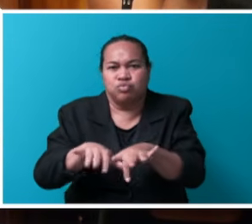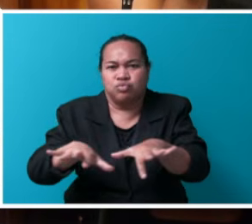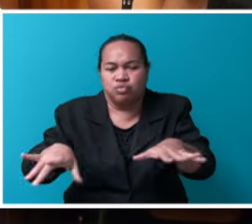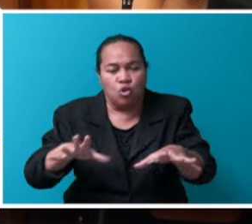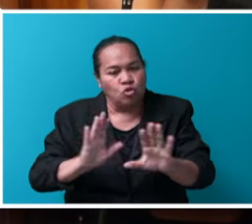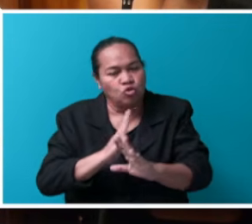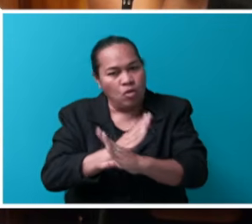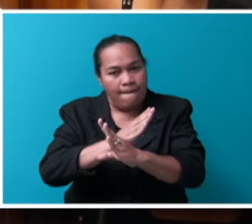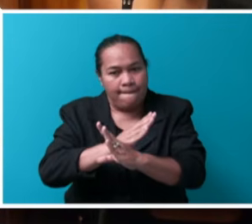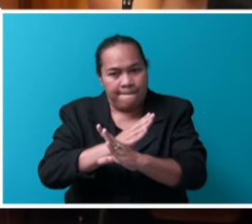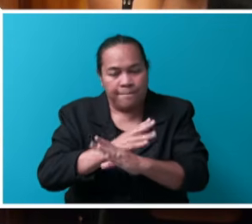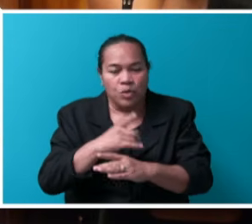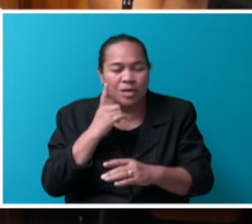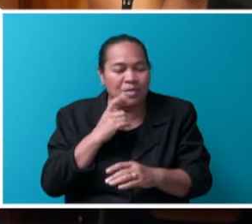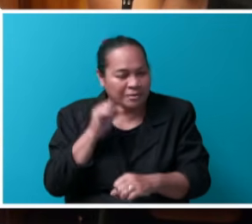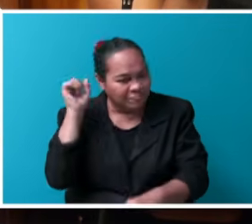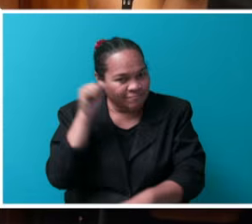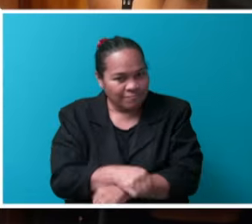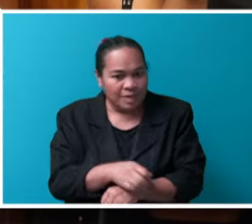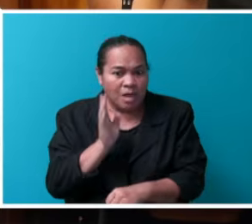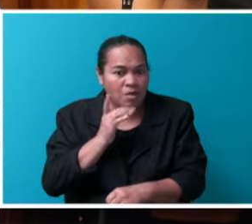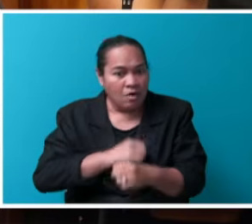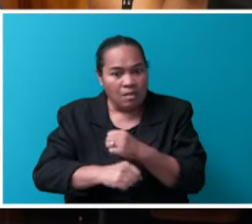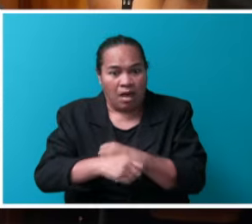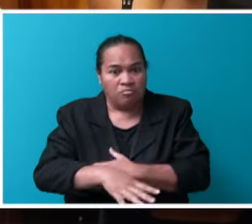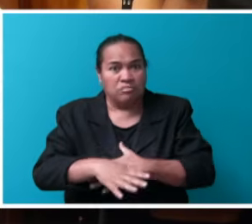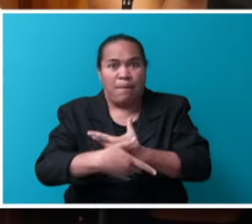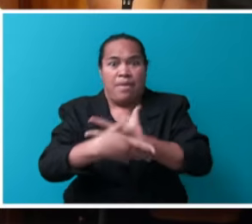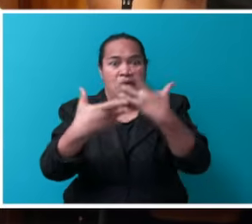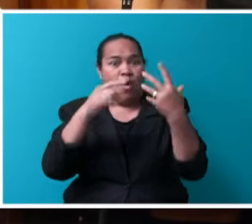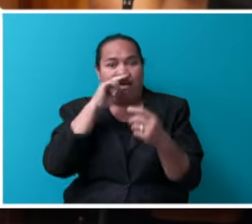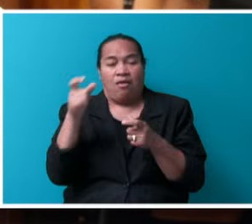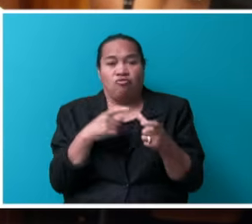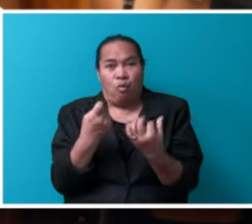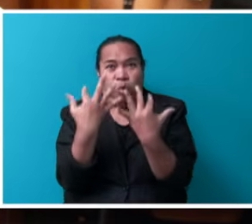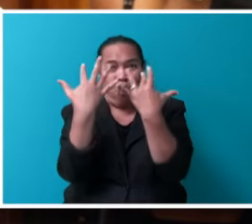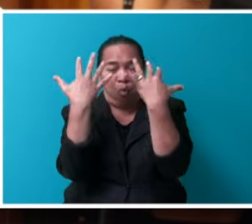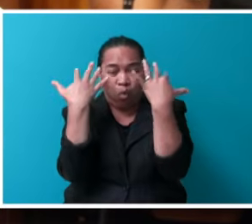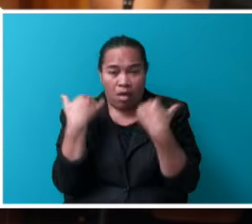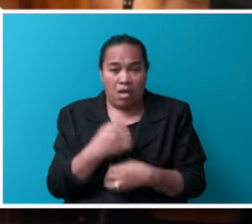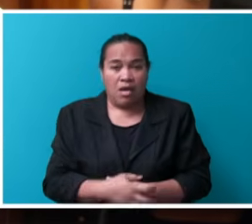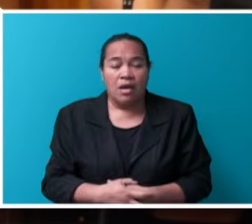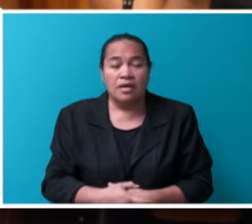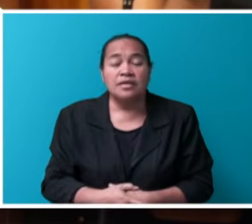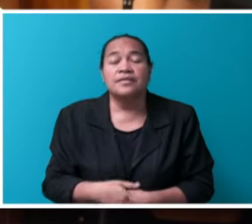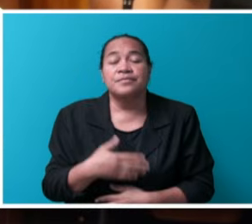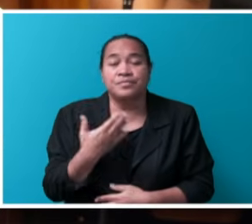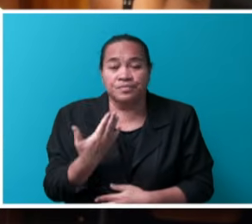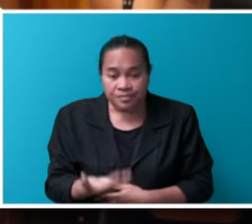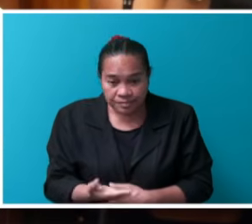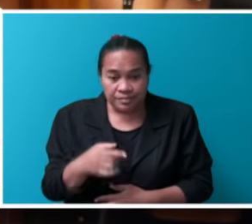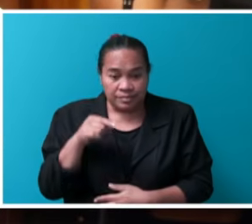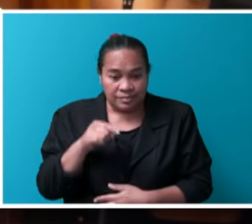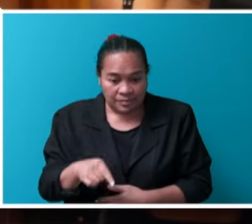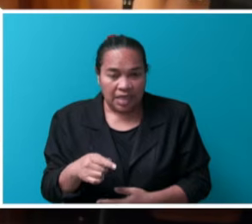this health emergency before it becomes an uncontrollable national crisis. Mr. Speaker said these